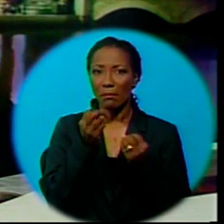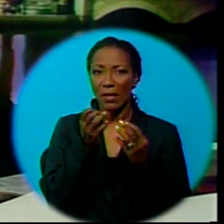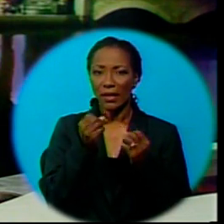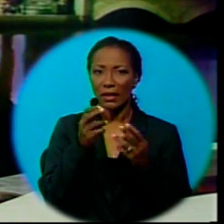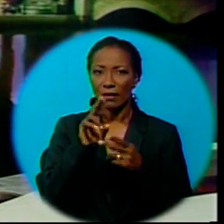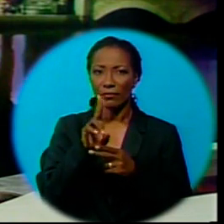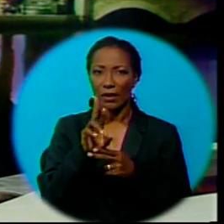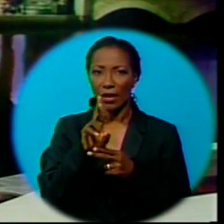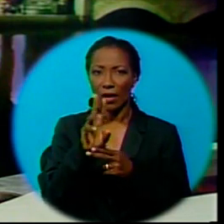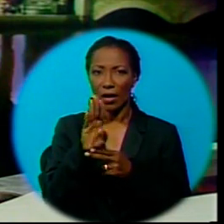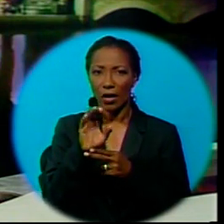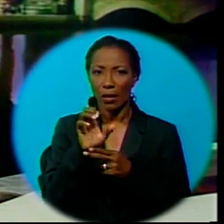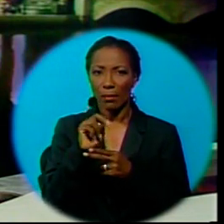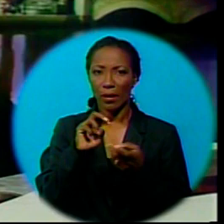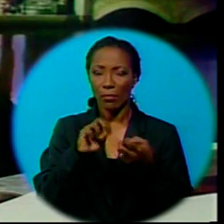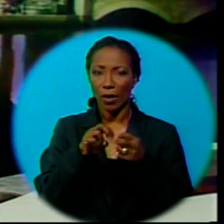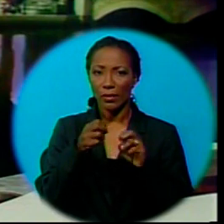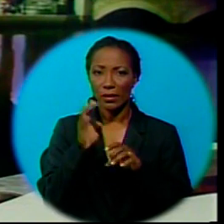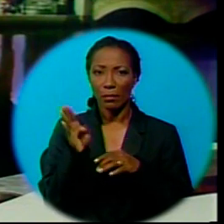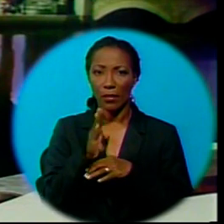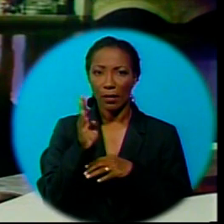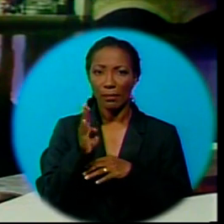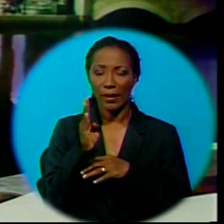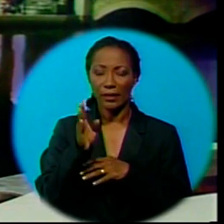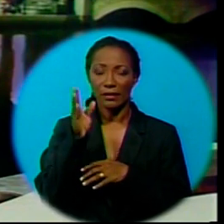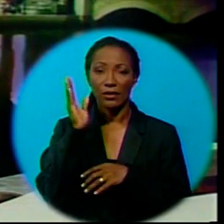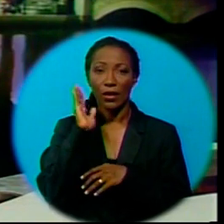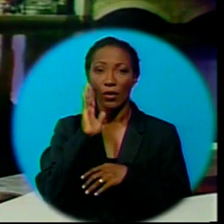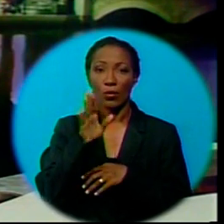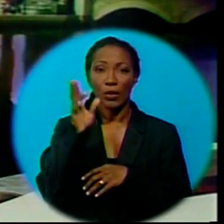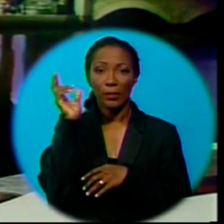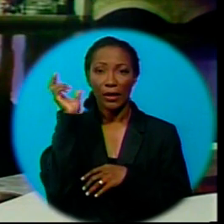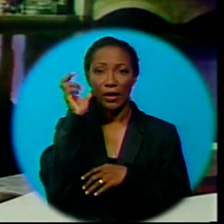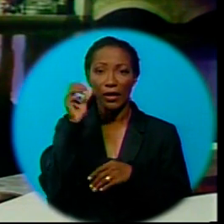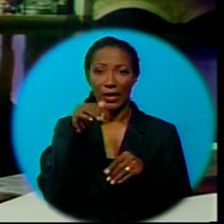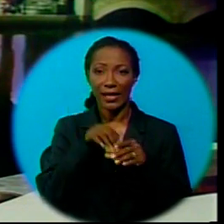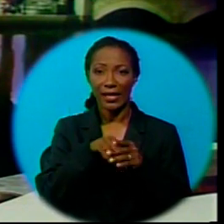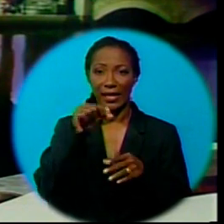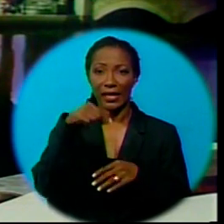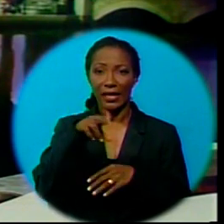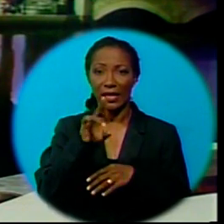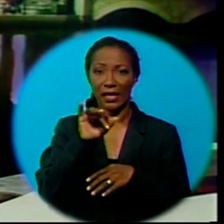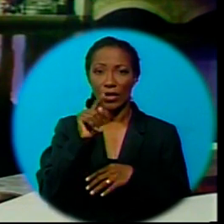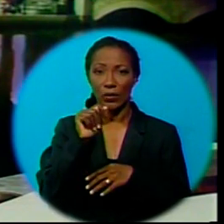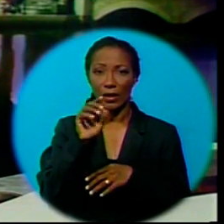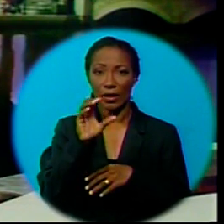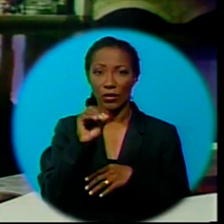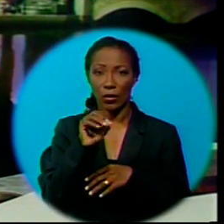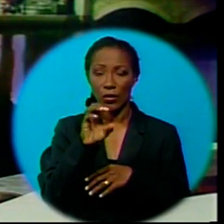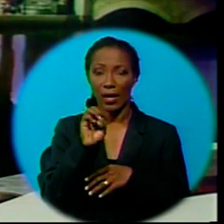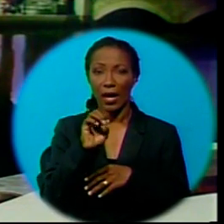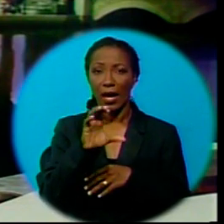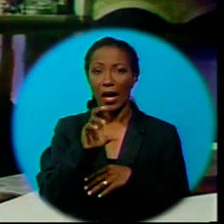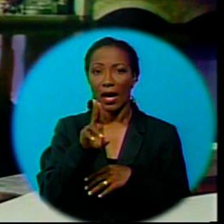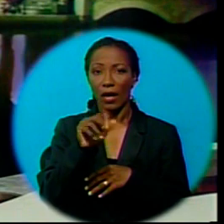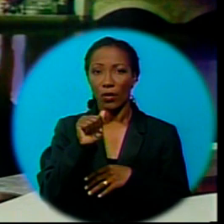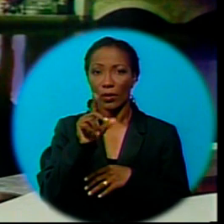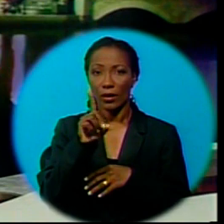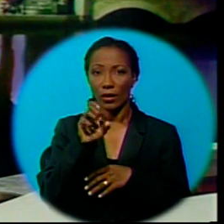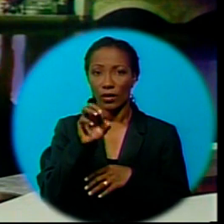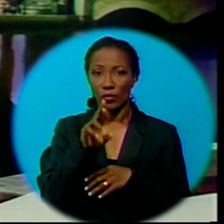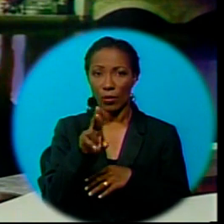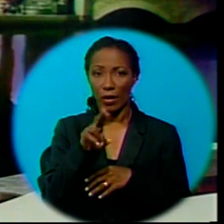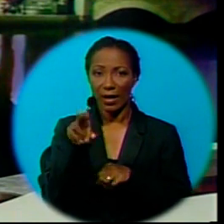Barbados will be heard at the Global Summit to be held in October next year in Quito, Ecuador. In preparation for the event, a national committee has